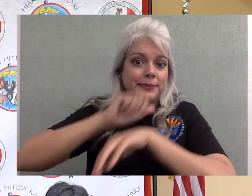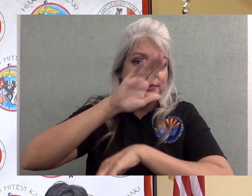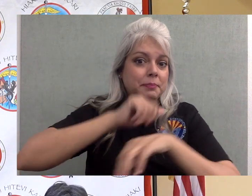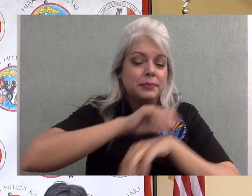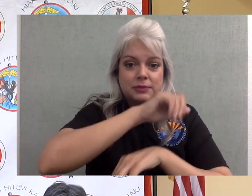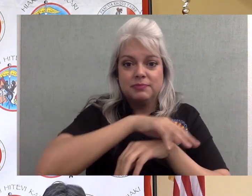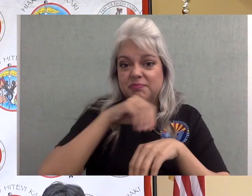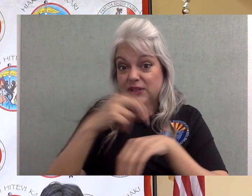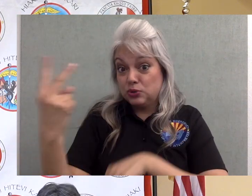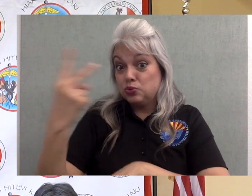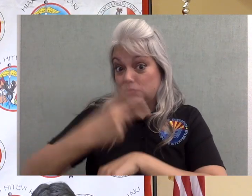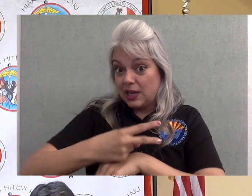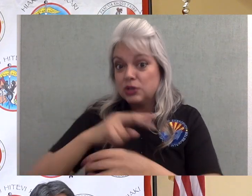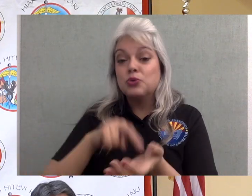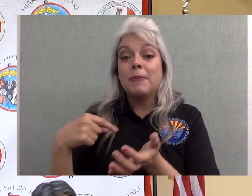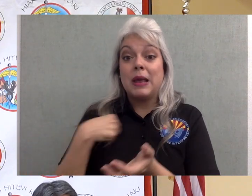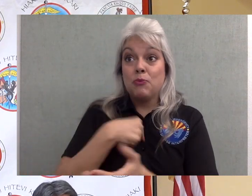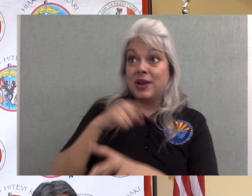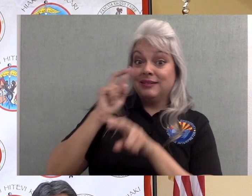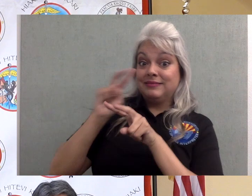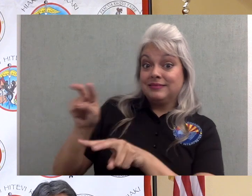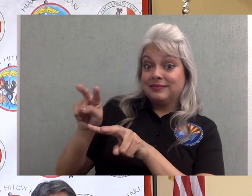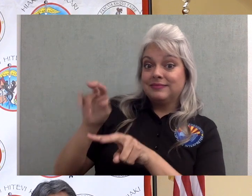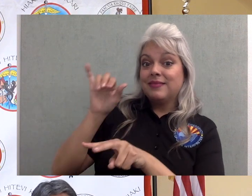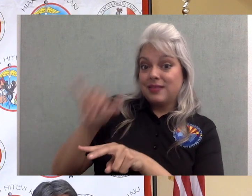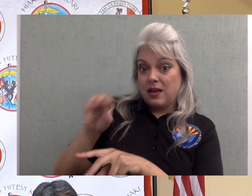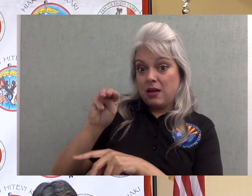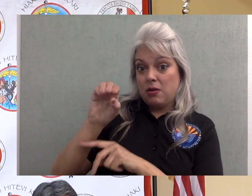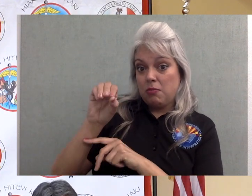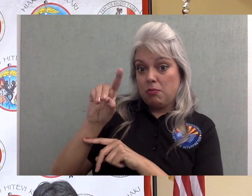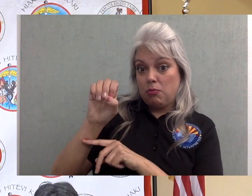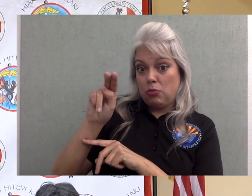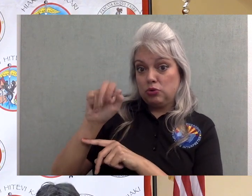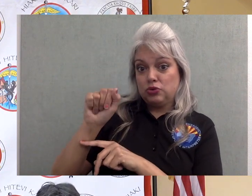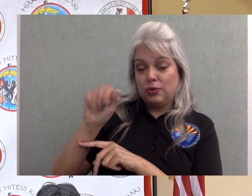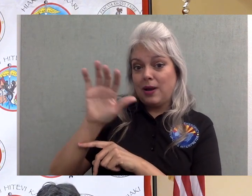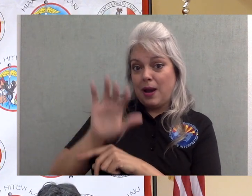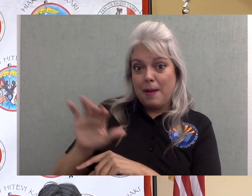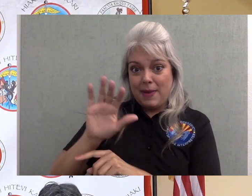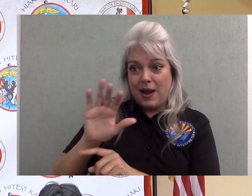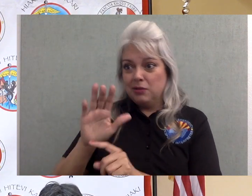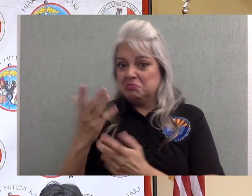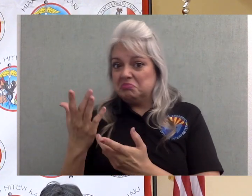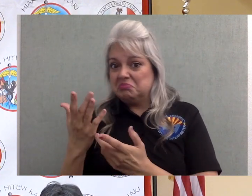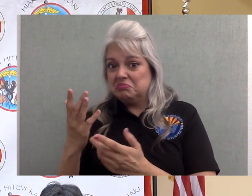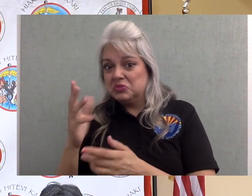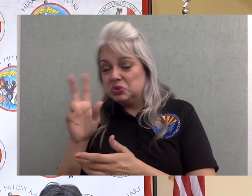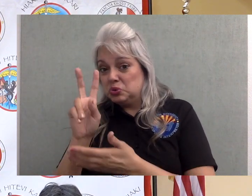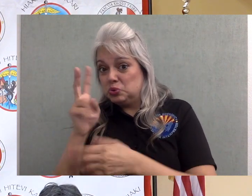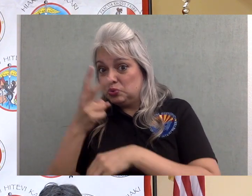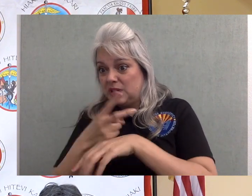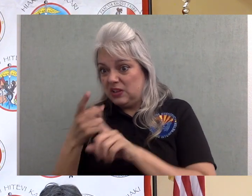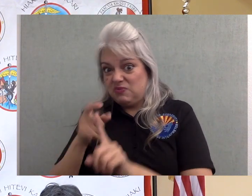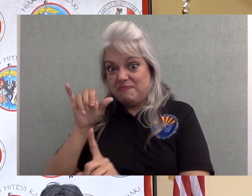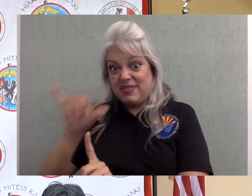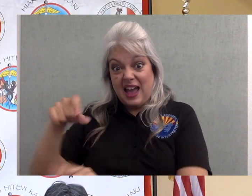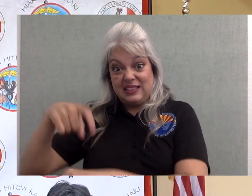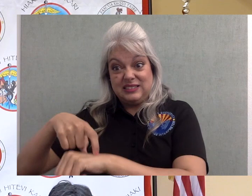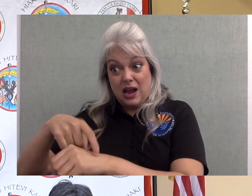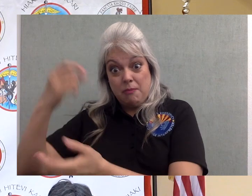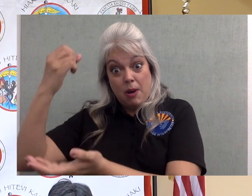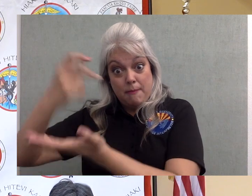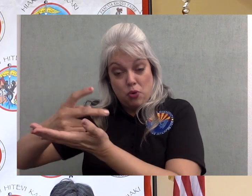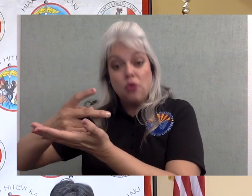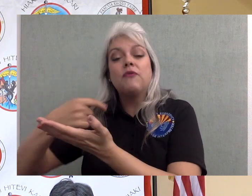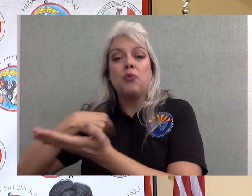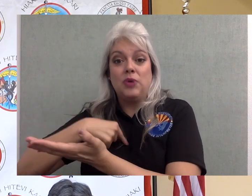2 days. So we will probably receive our vaccine hopefully within 2 days of that time, if it's approved. Our